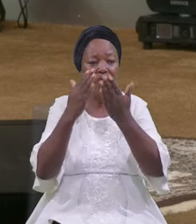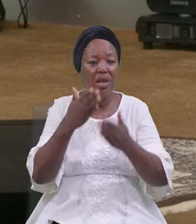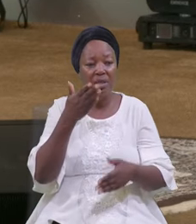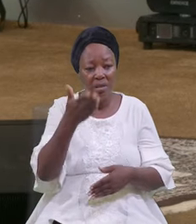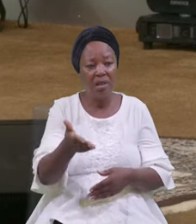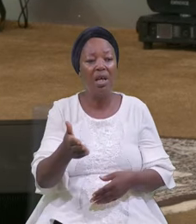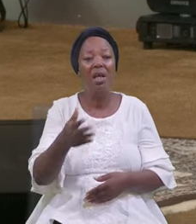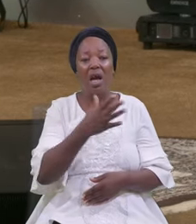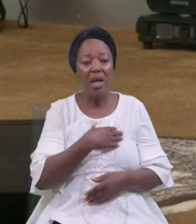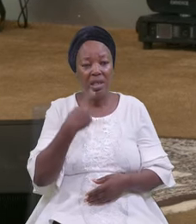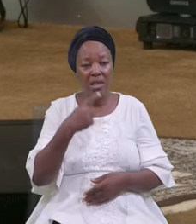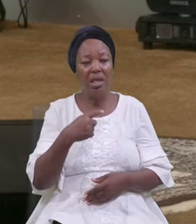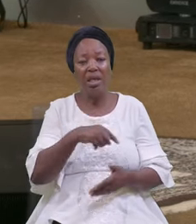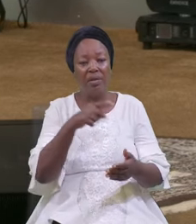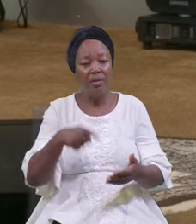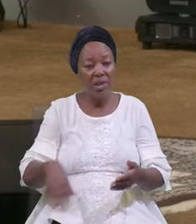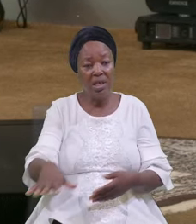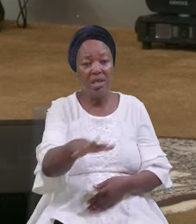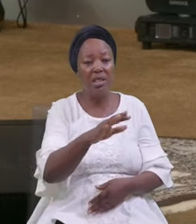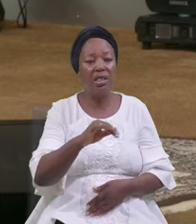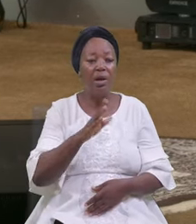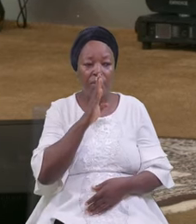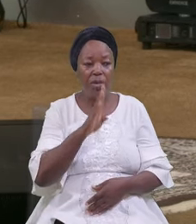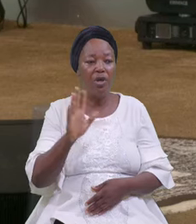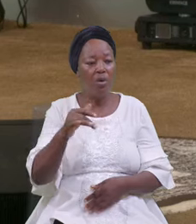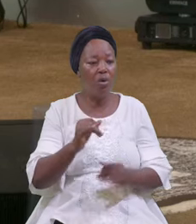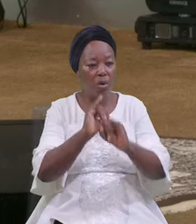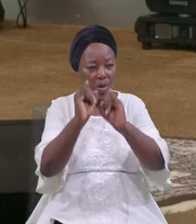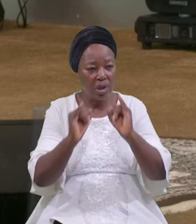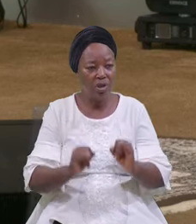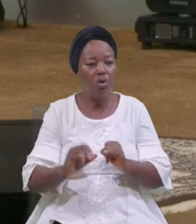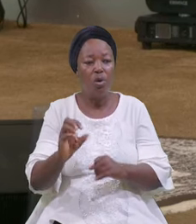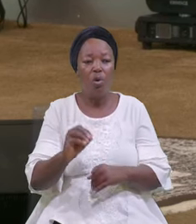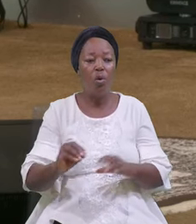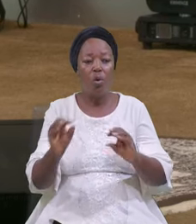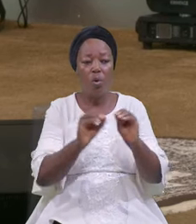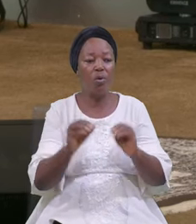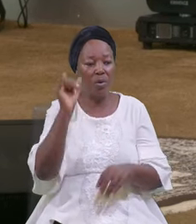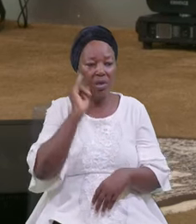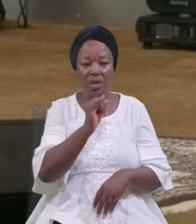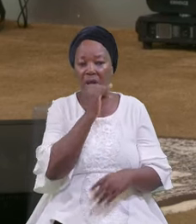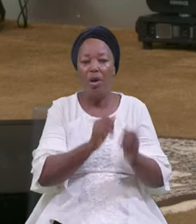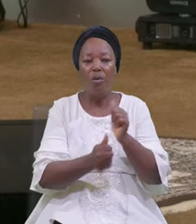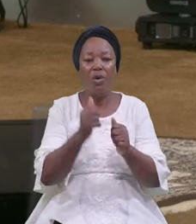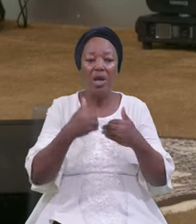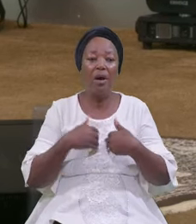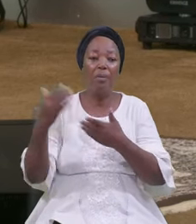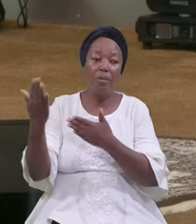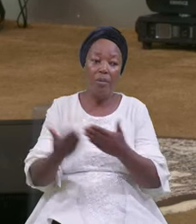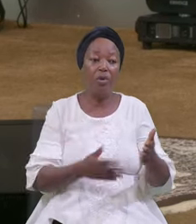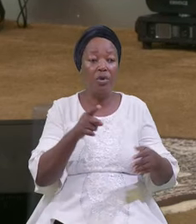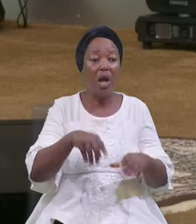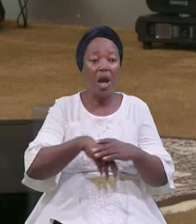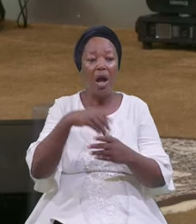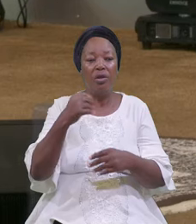said, these be thy gods, O Israel, which have brought thee up